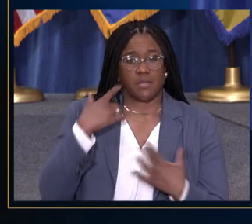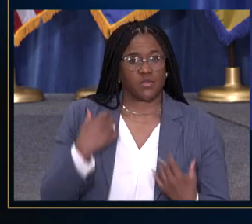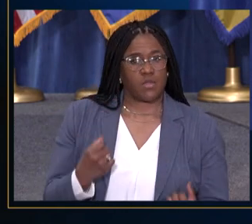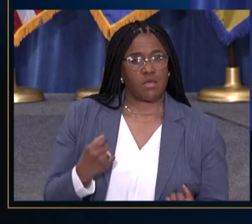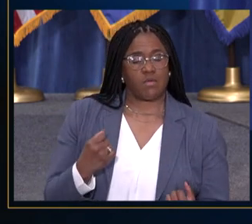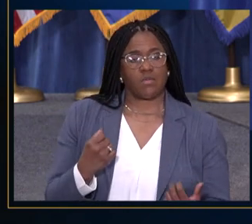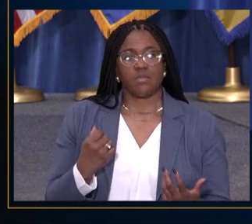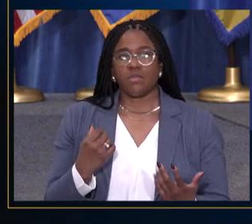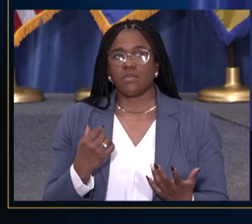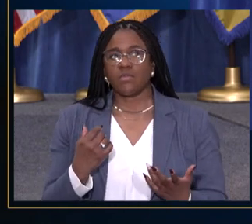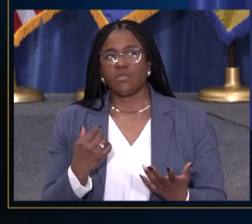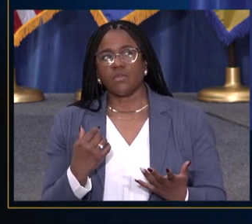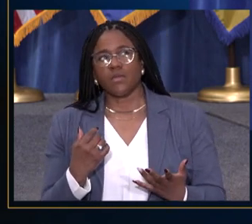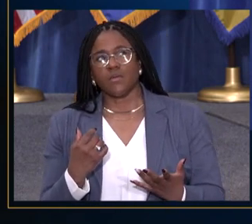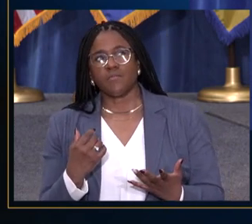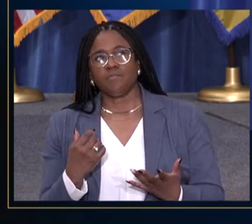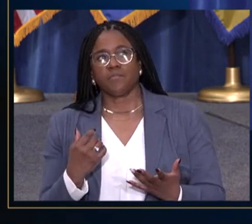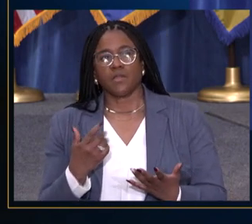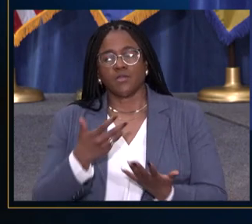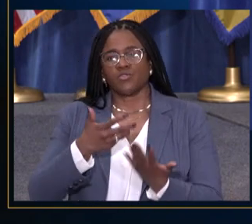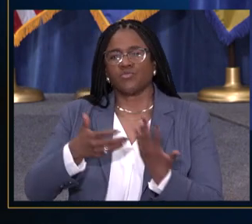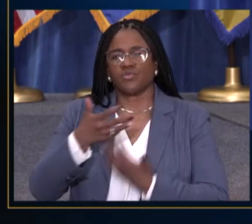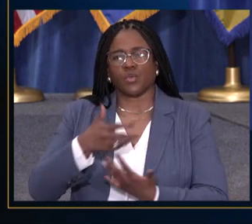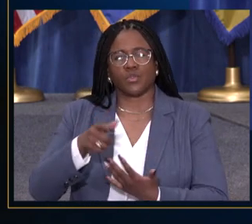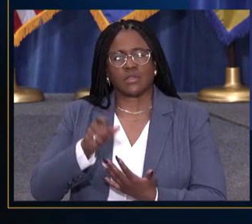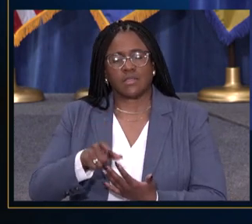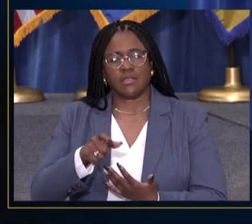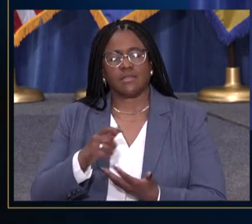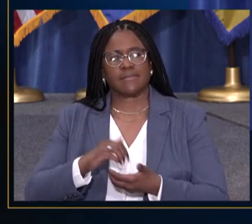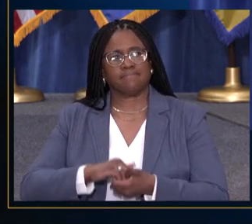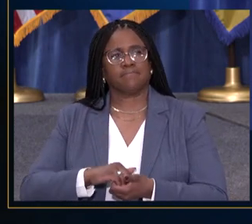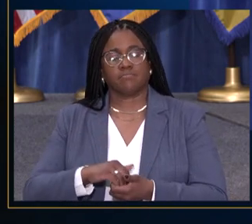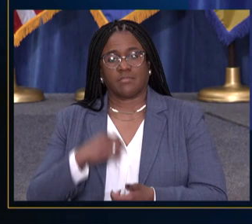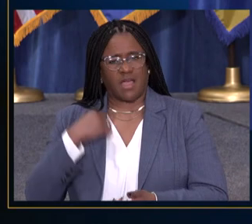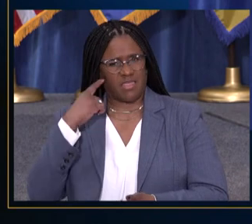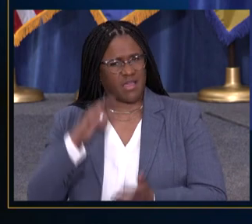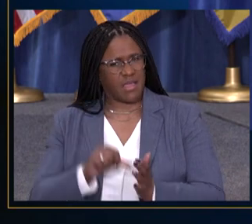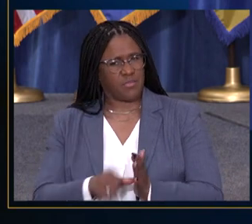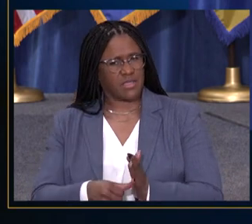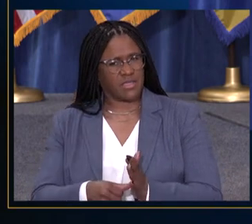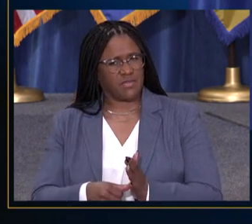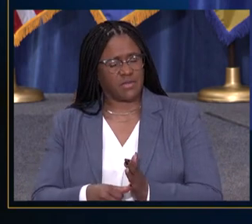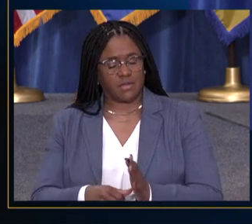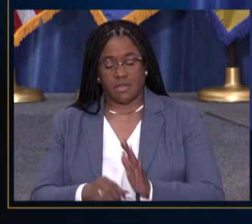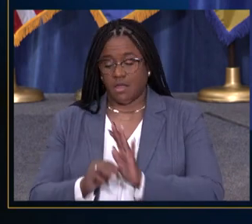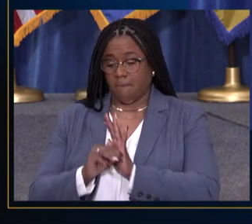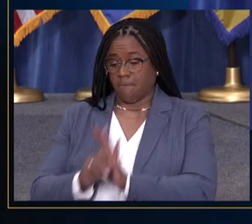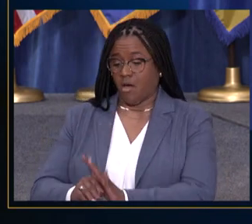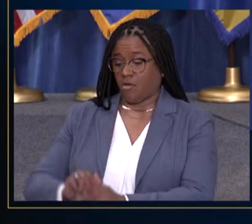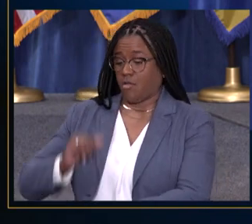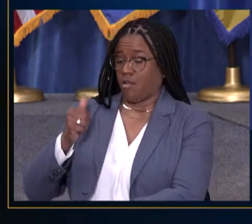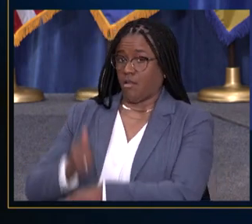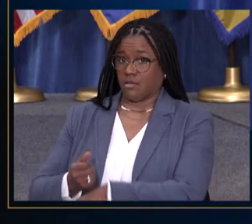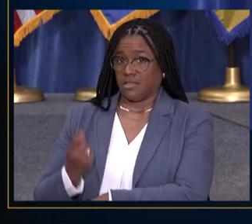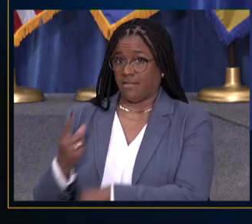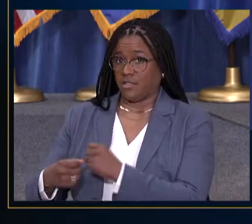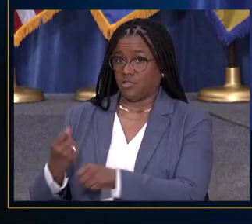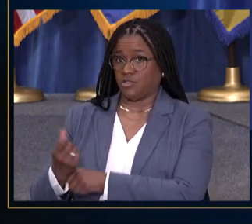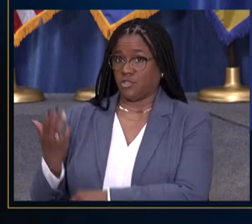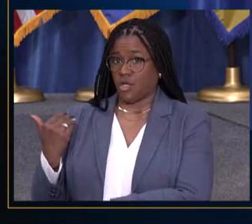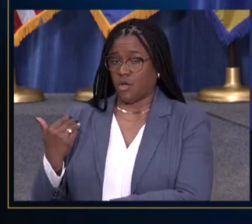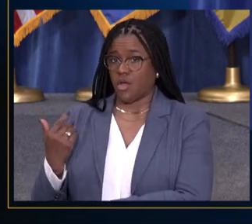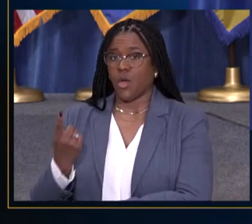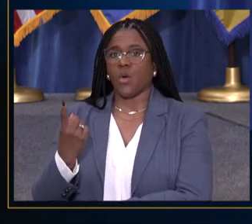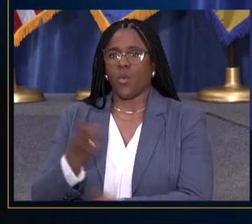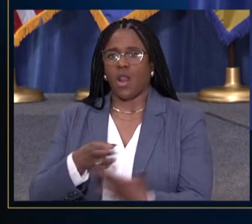as social needs. And I thought it was really impressive when this model was launched a number of years ago that one of the